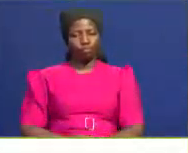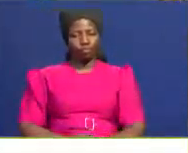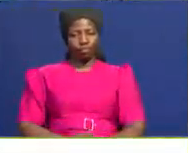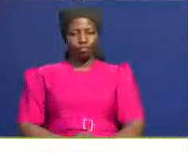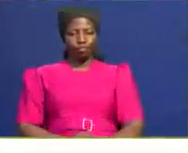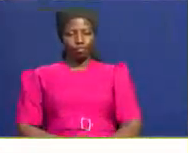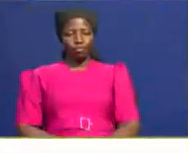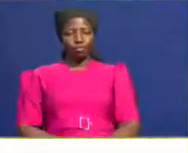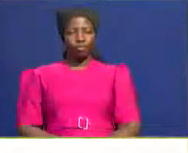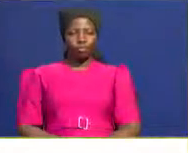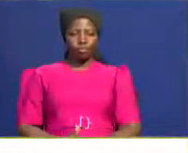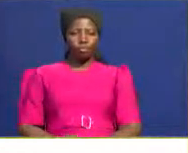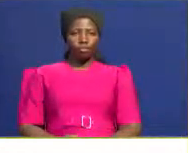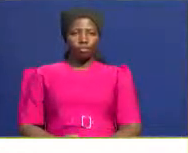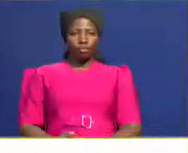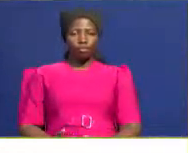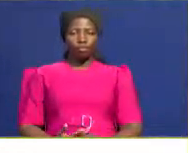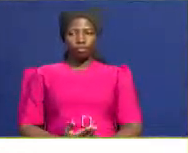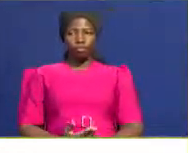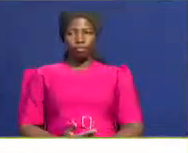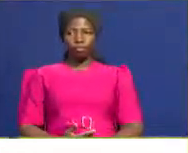Legends Edition Sports.